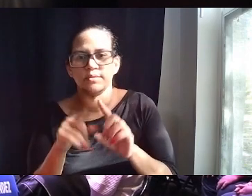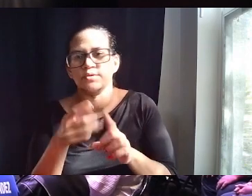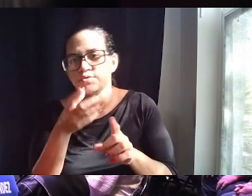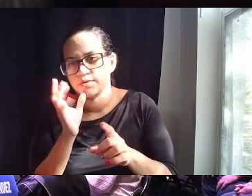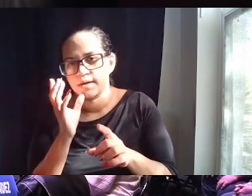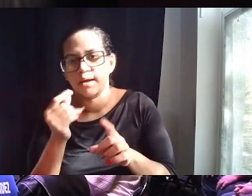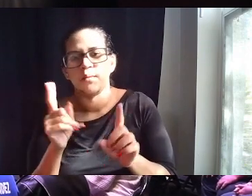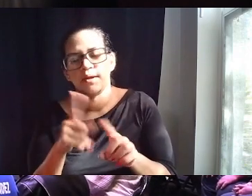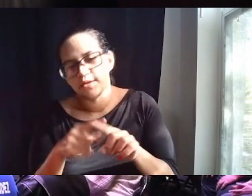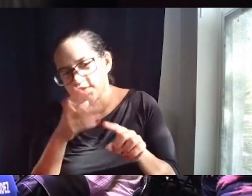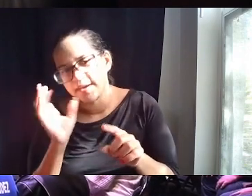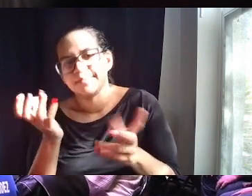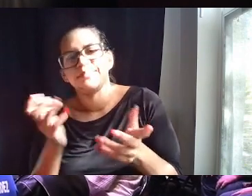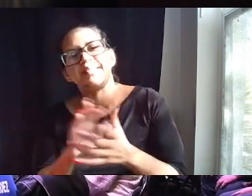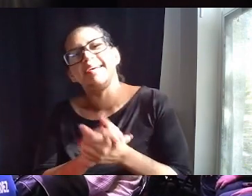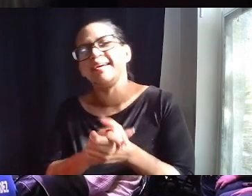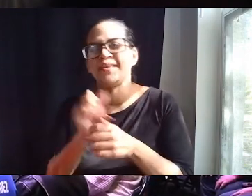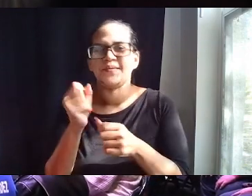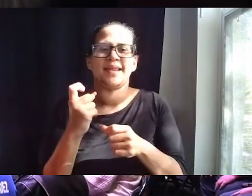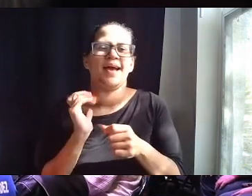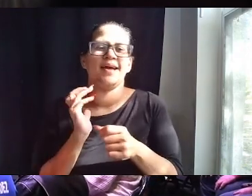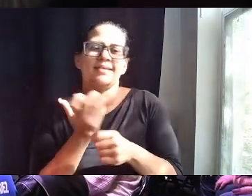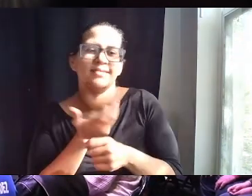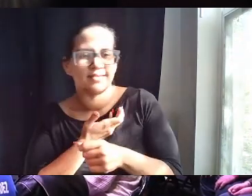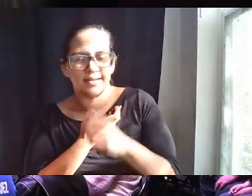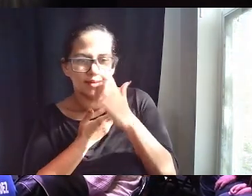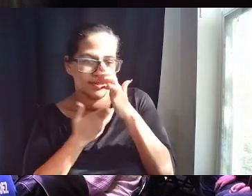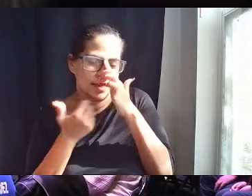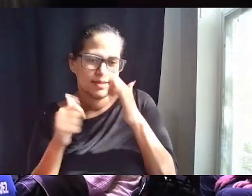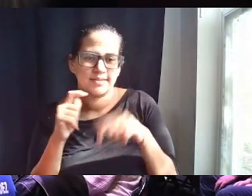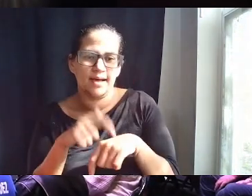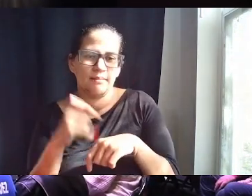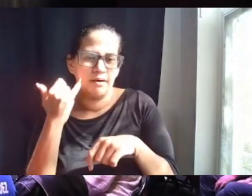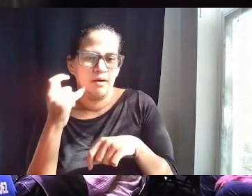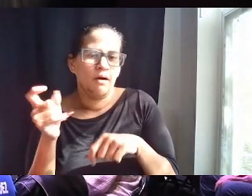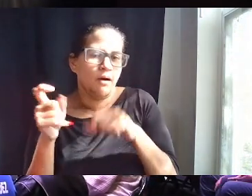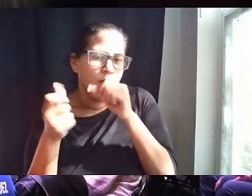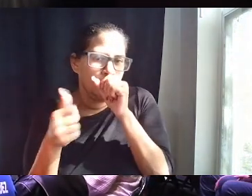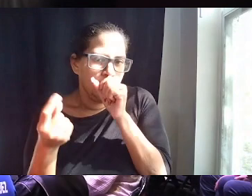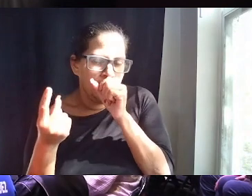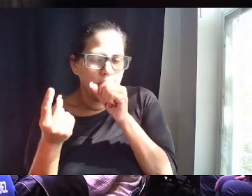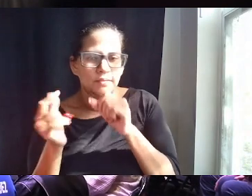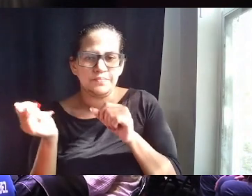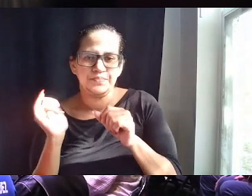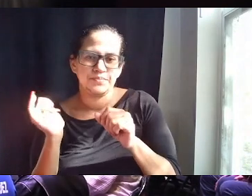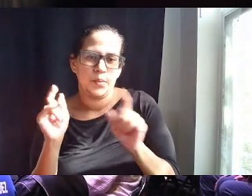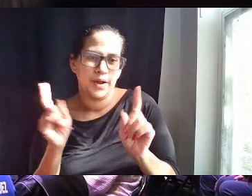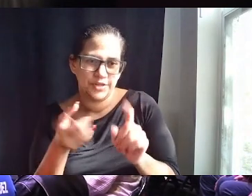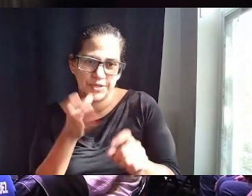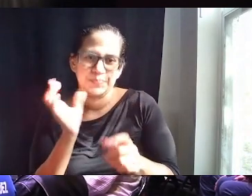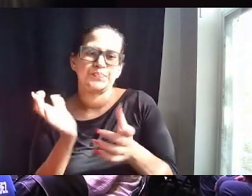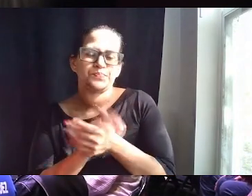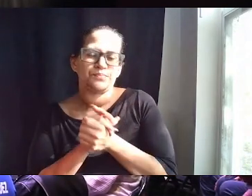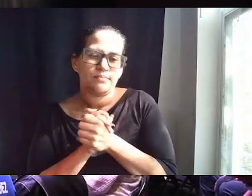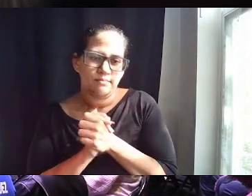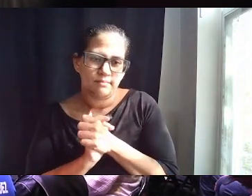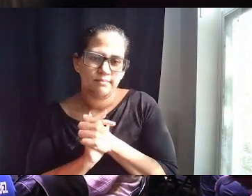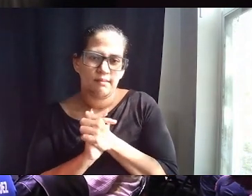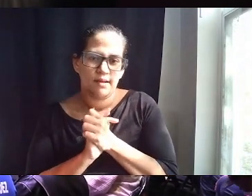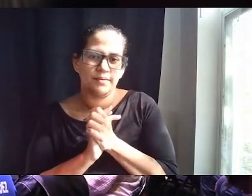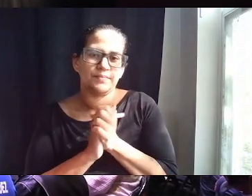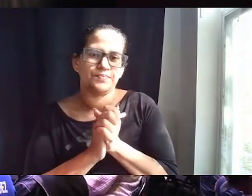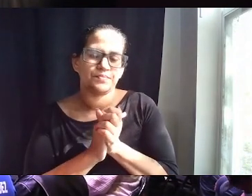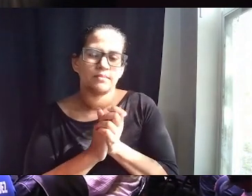you can ask us at any time if you need anything, like where to drink. So sure. Some of the